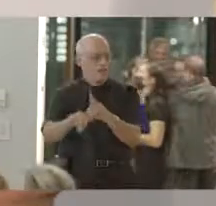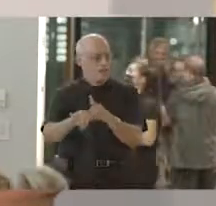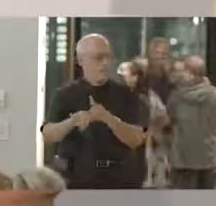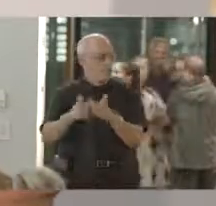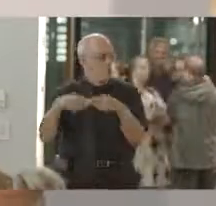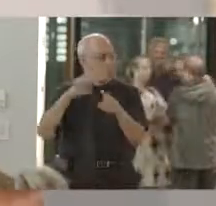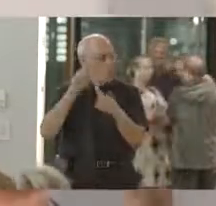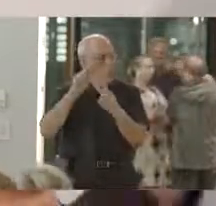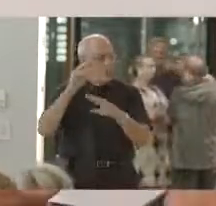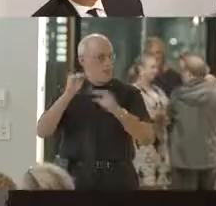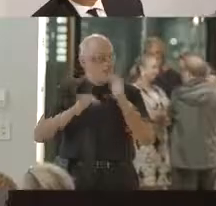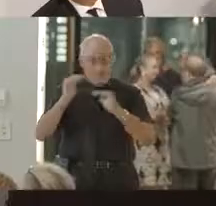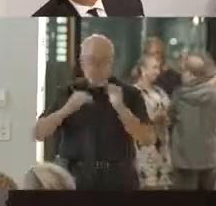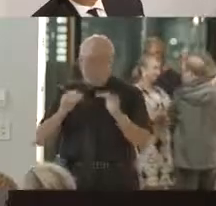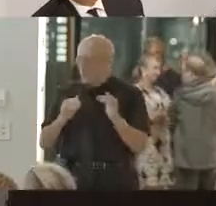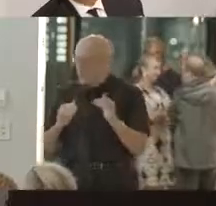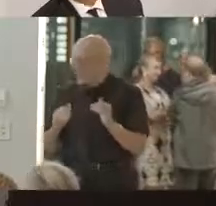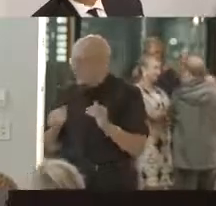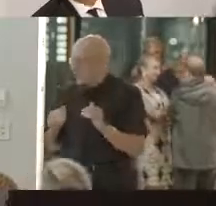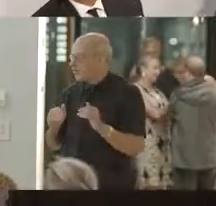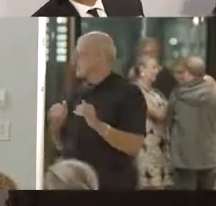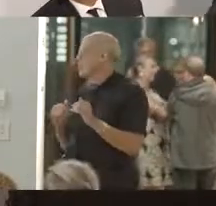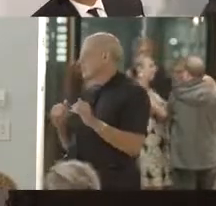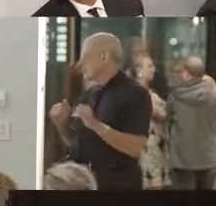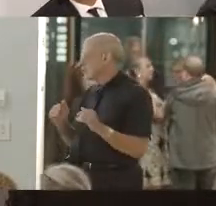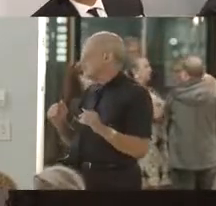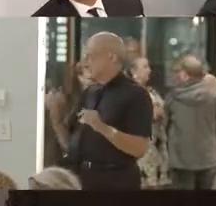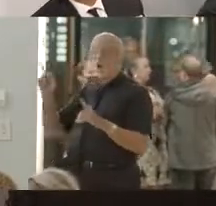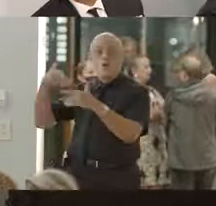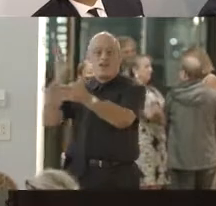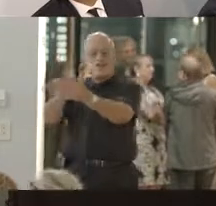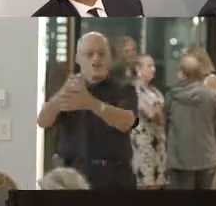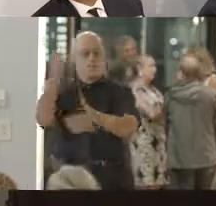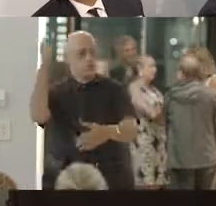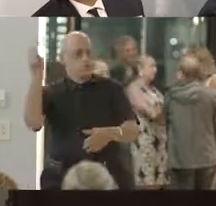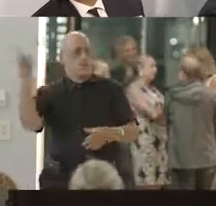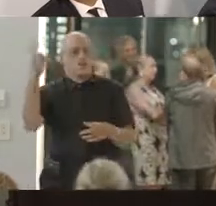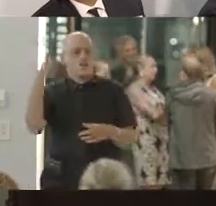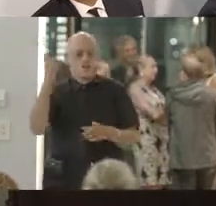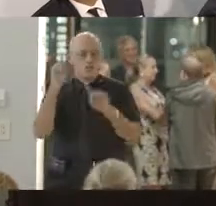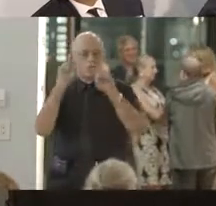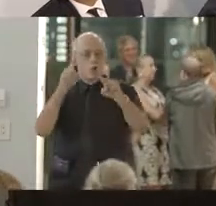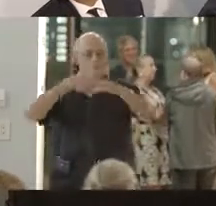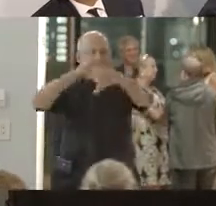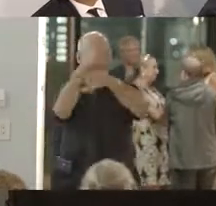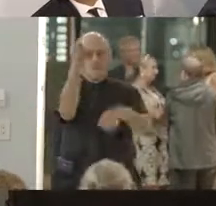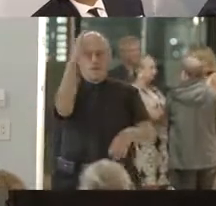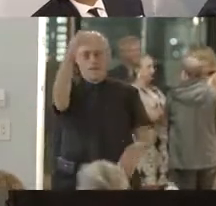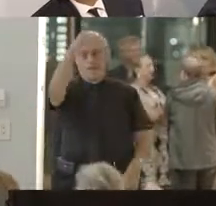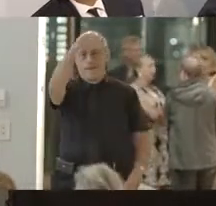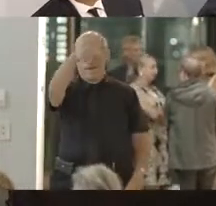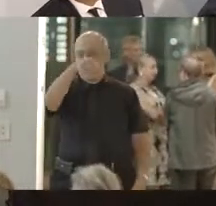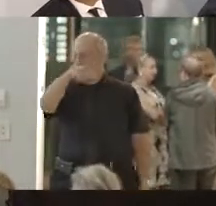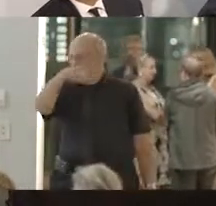look at that balance. Just define what intervention. Like an intervention is somebody has to go and set something up. Somebody has